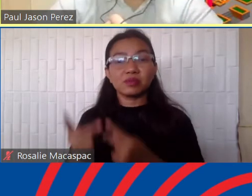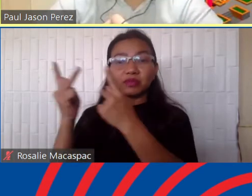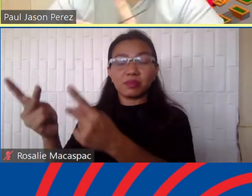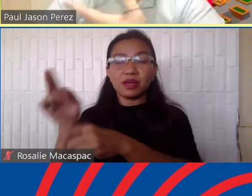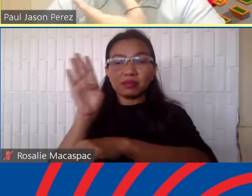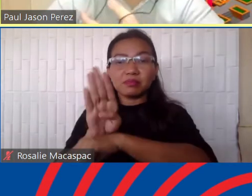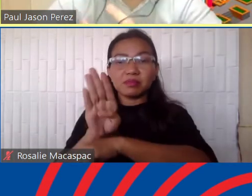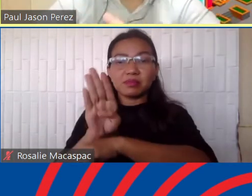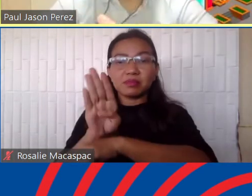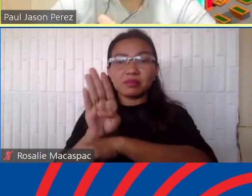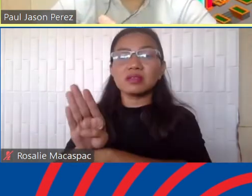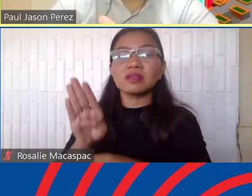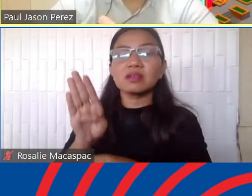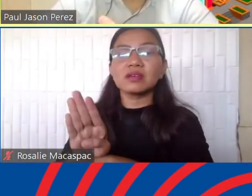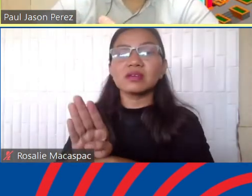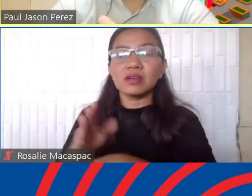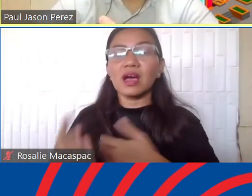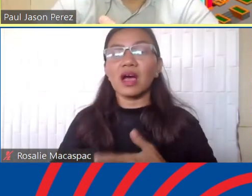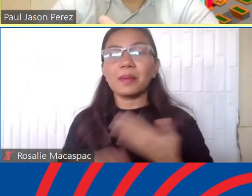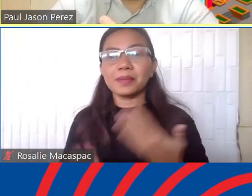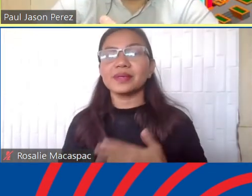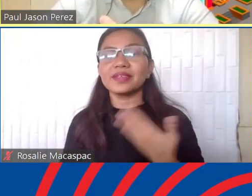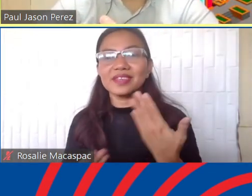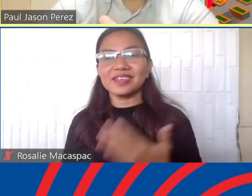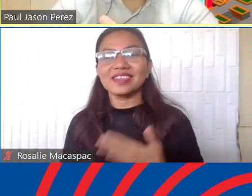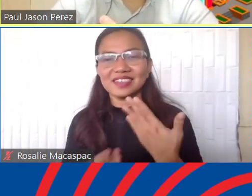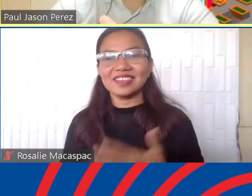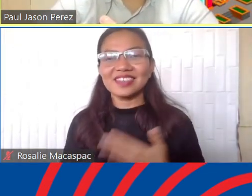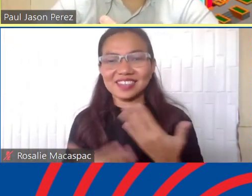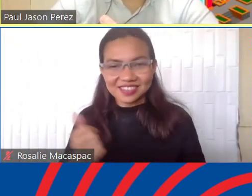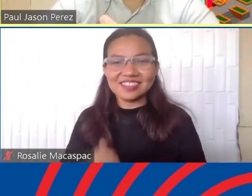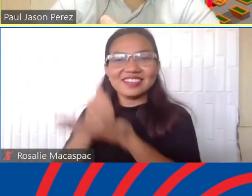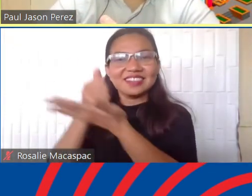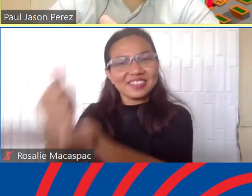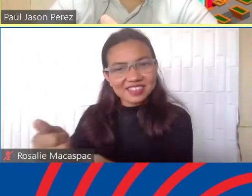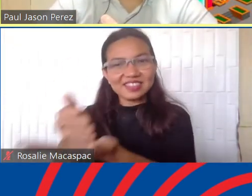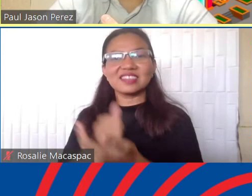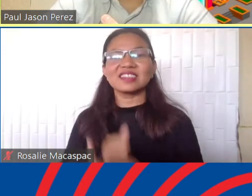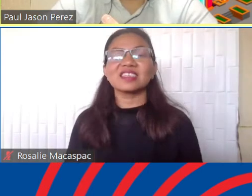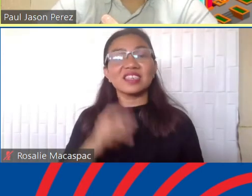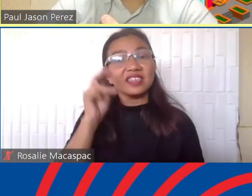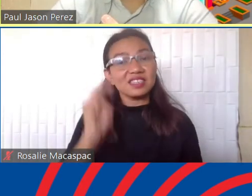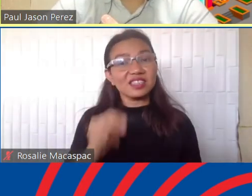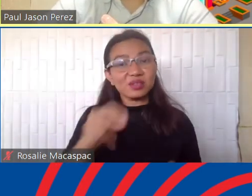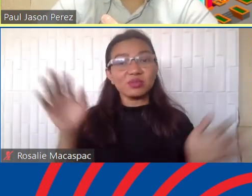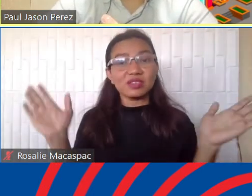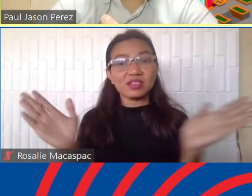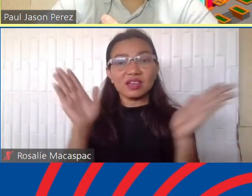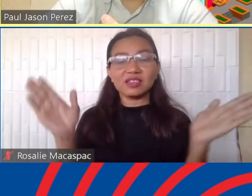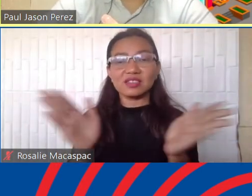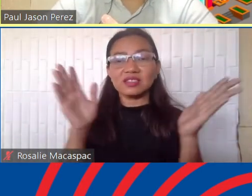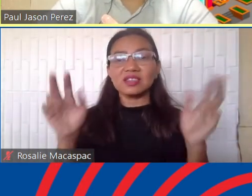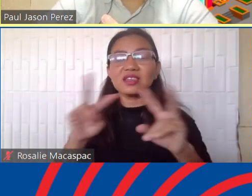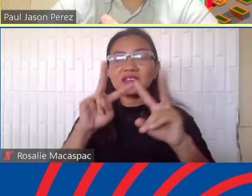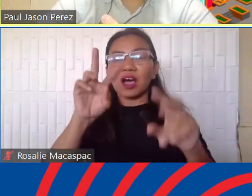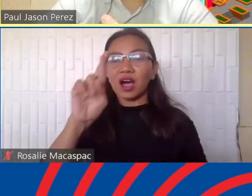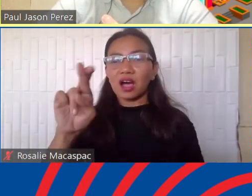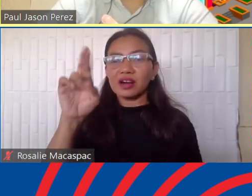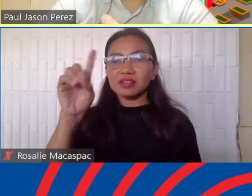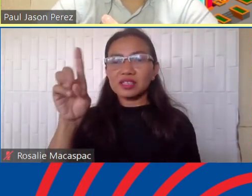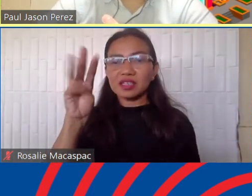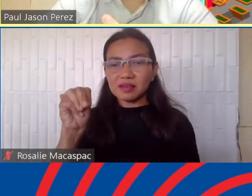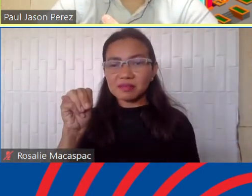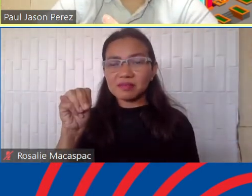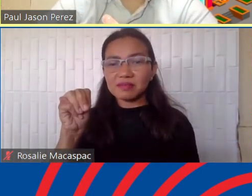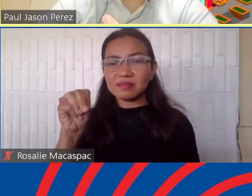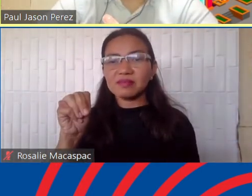case, I'd be happy to help you with that, because we need to convince them that research data management is